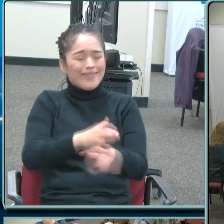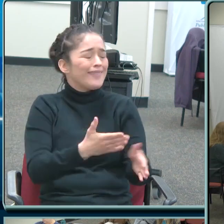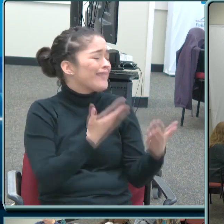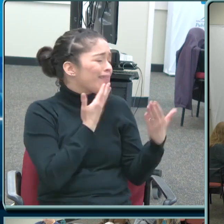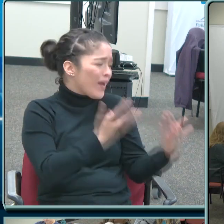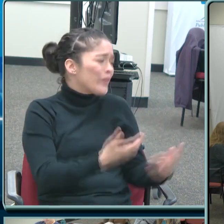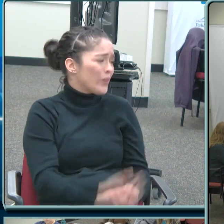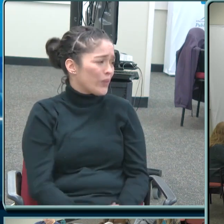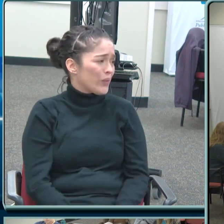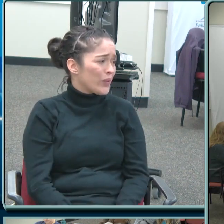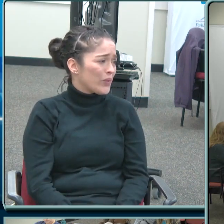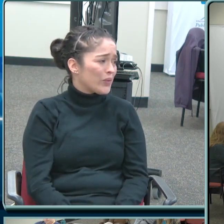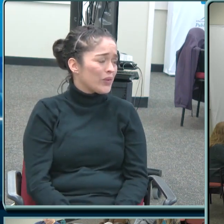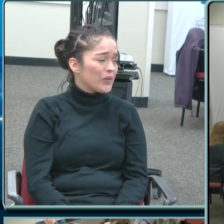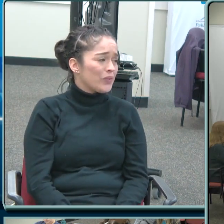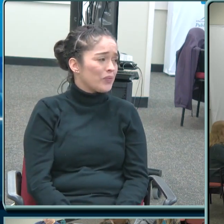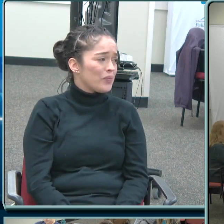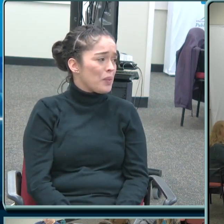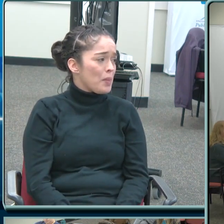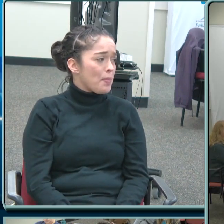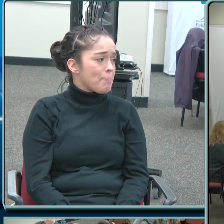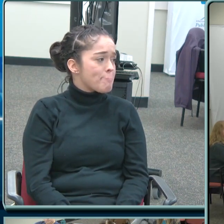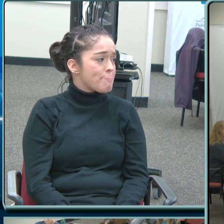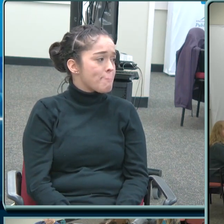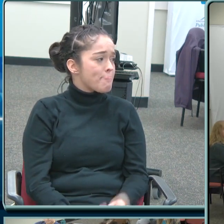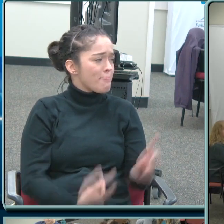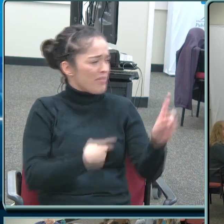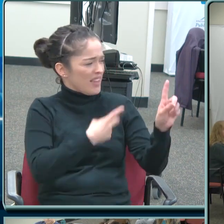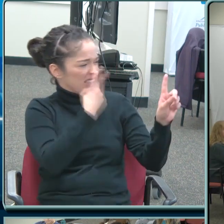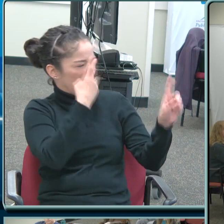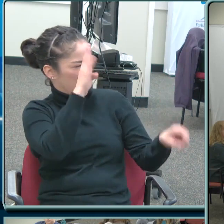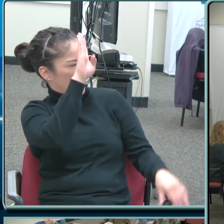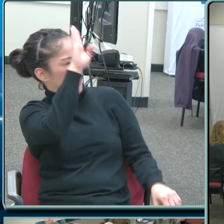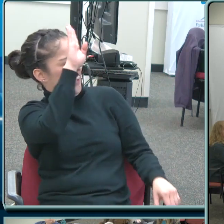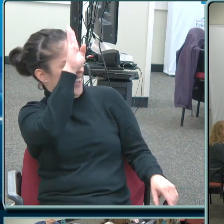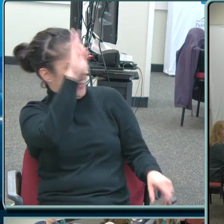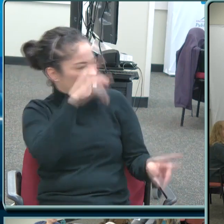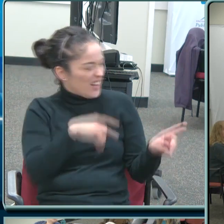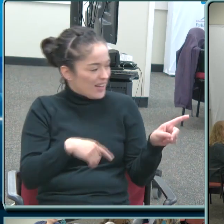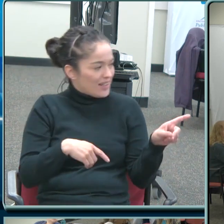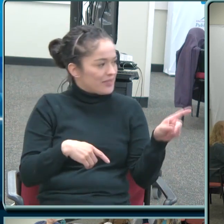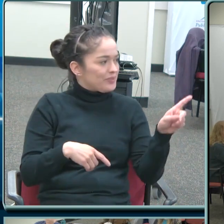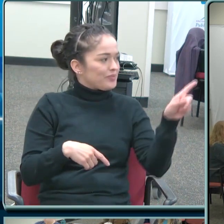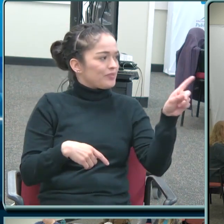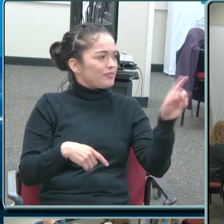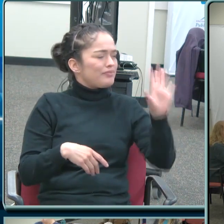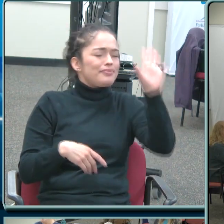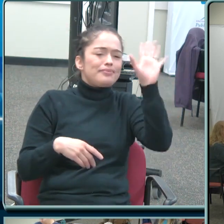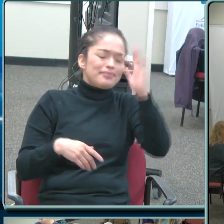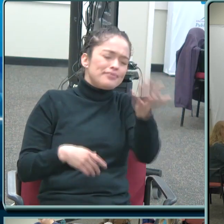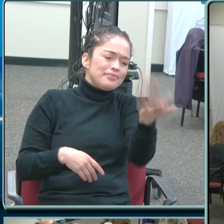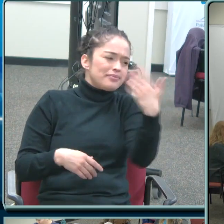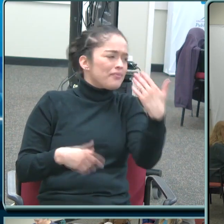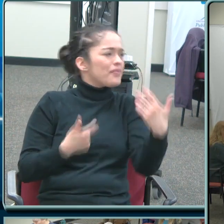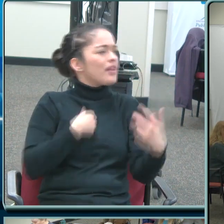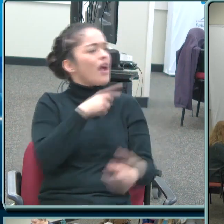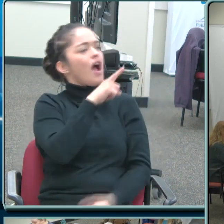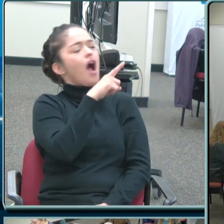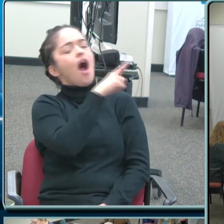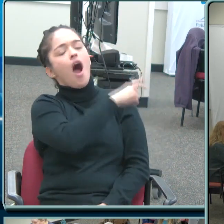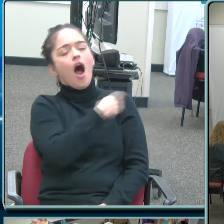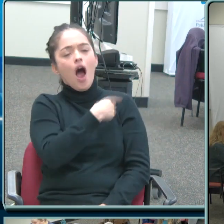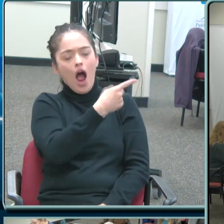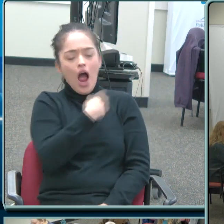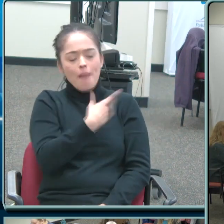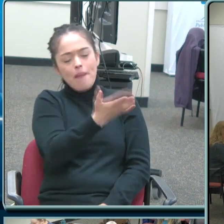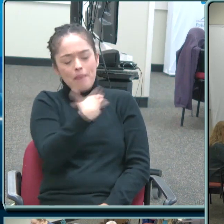you. Thank you. I see a hand up in the audience. Councilor Strand, come on up. I'd like to ask Ms., and